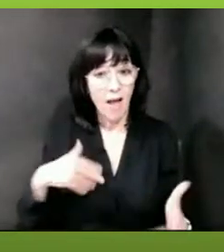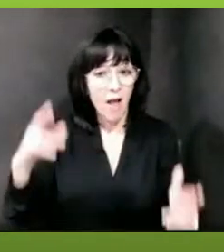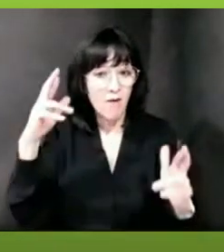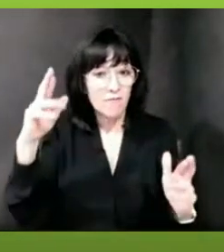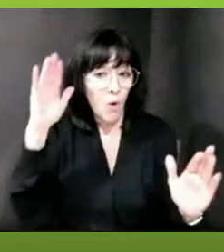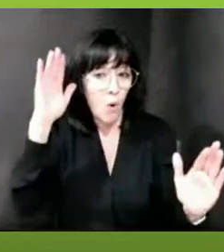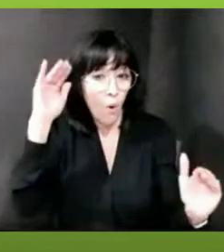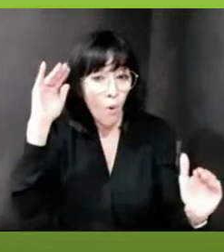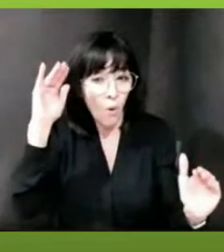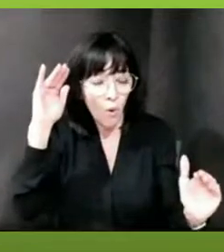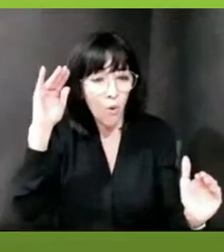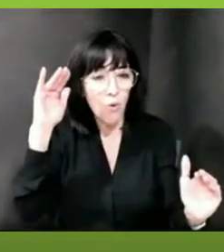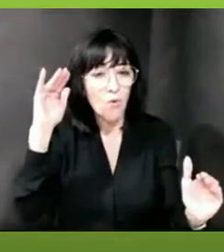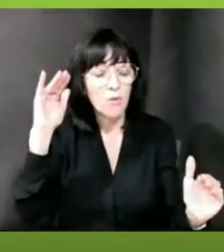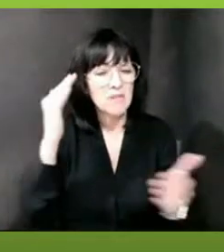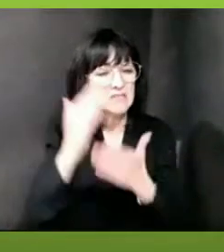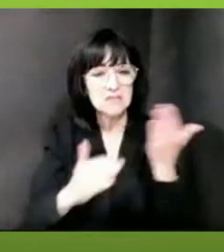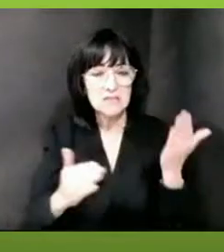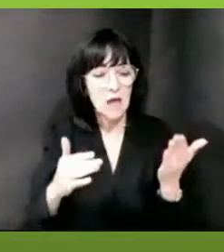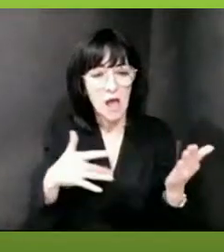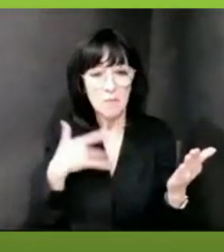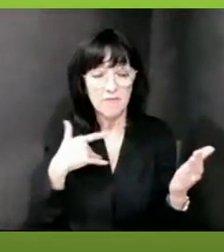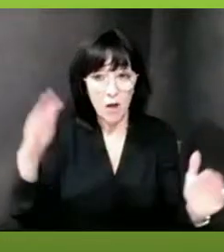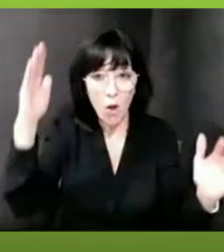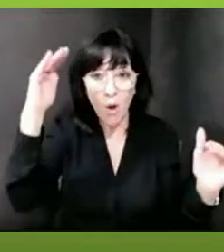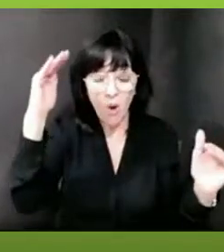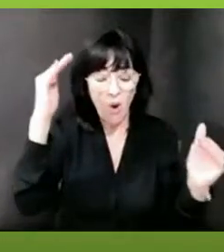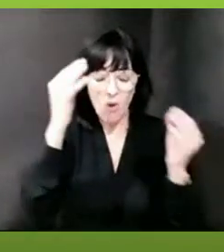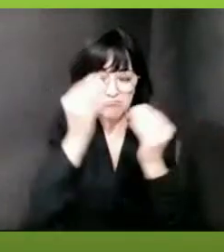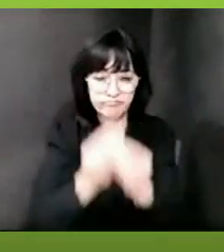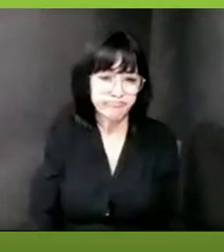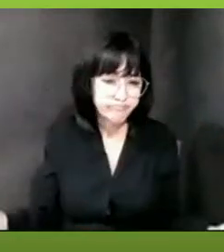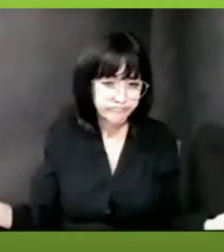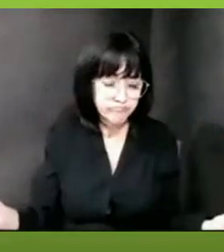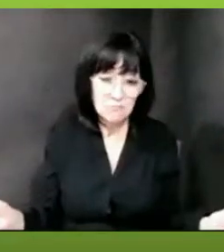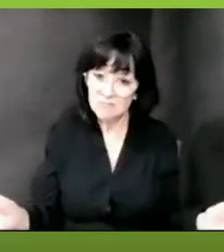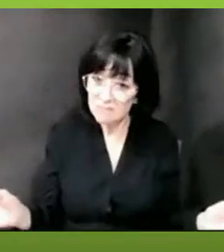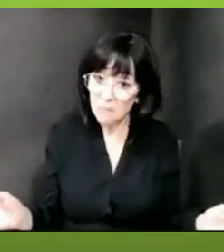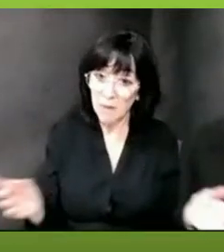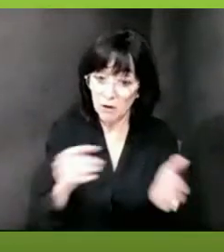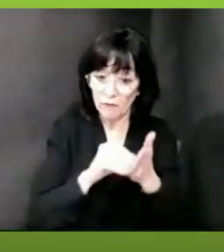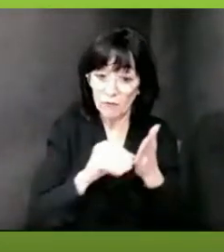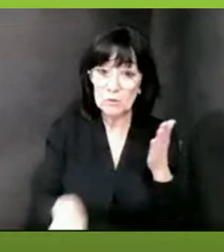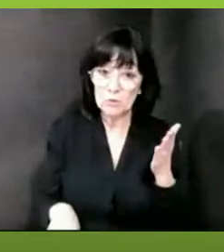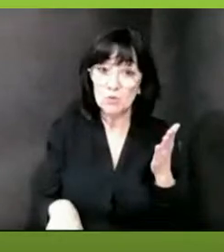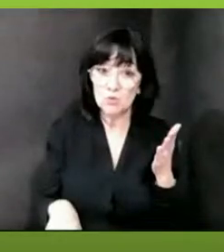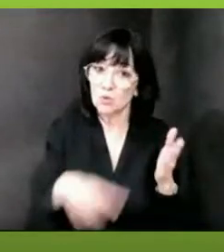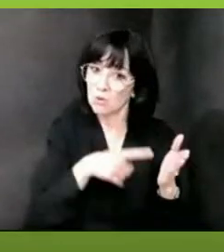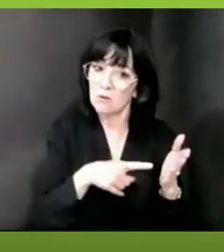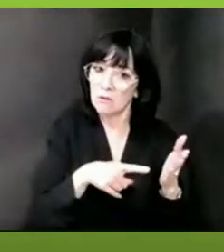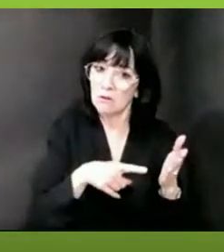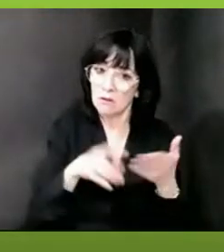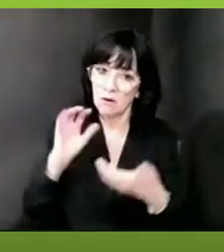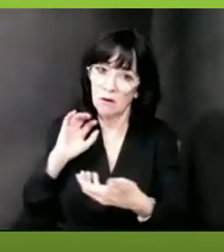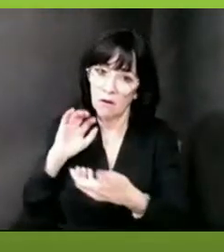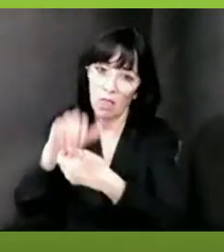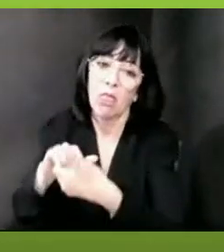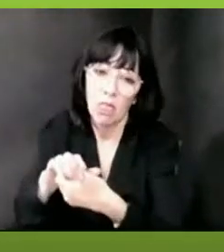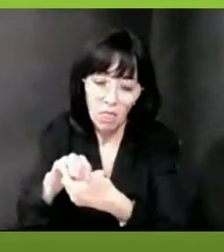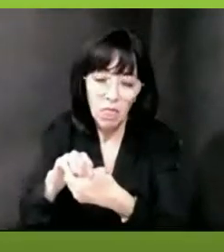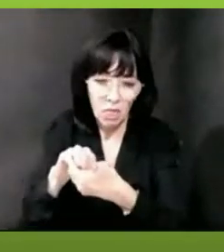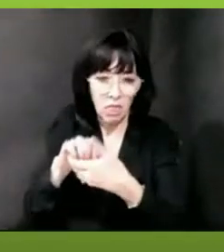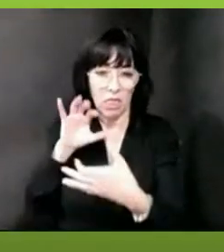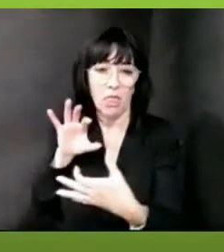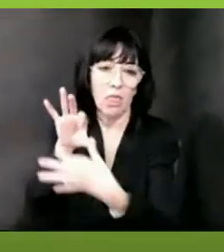amazing thing. And it keeps a lot of the students going. It keeps a lot of kids my age going and looking